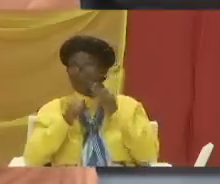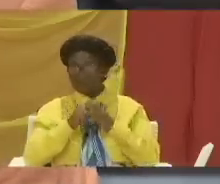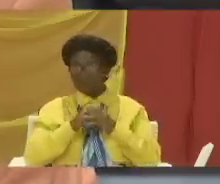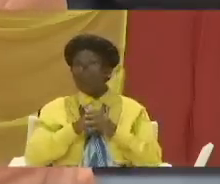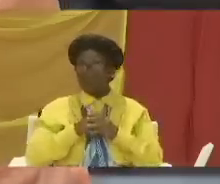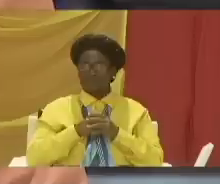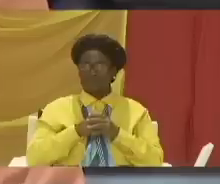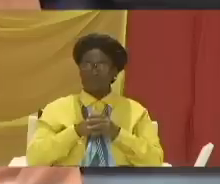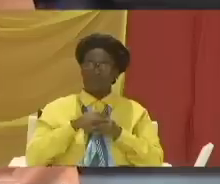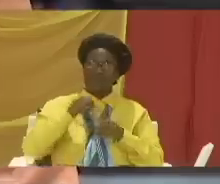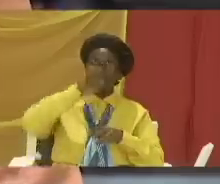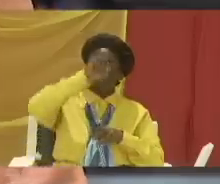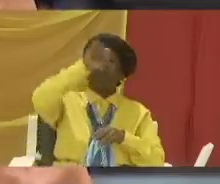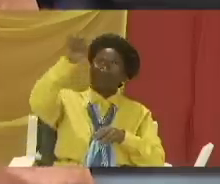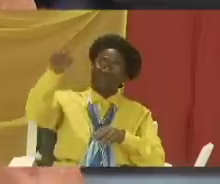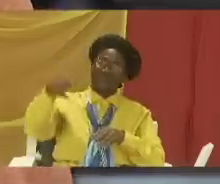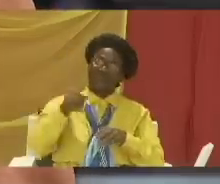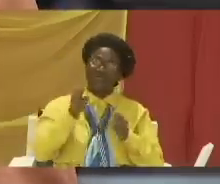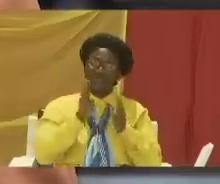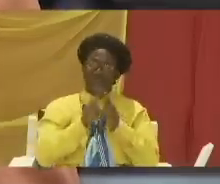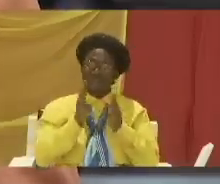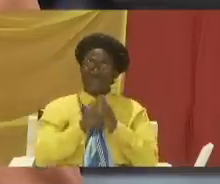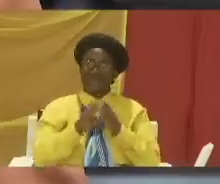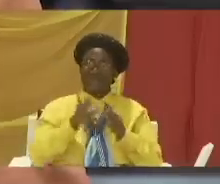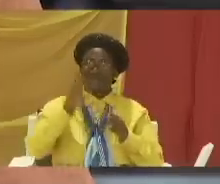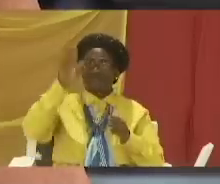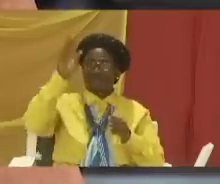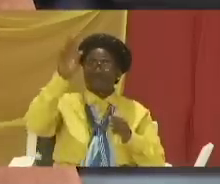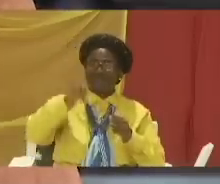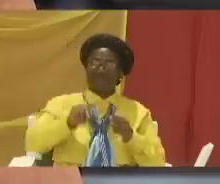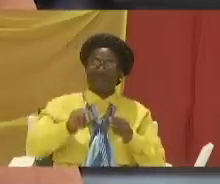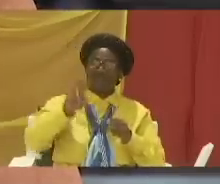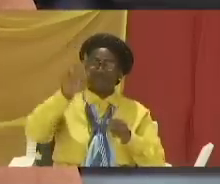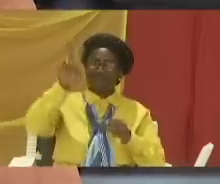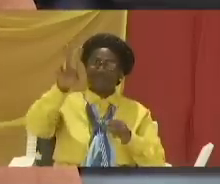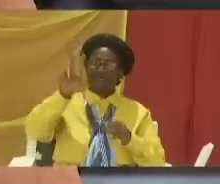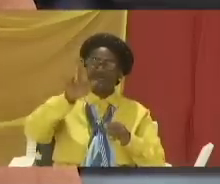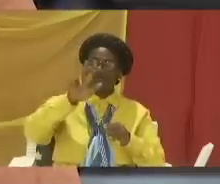Jeremiah 33 verse 3. Jeremiah 33